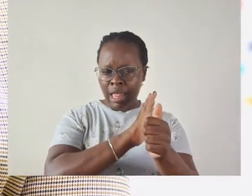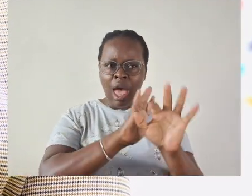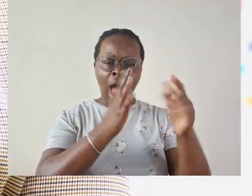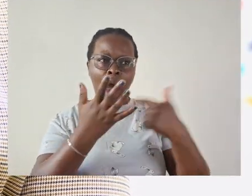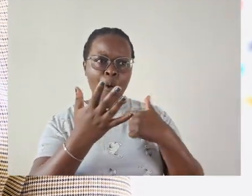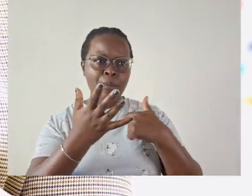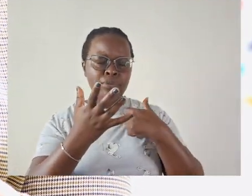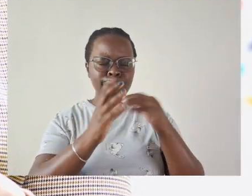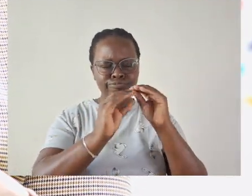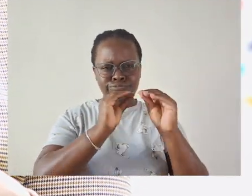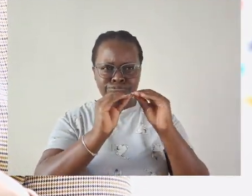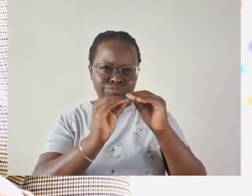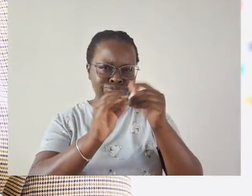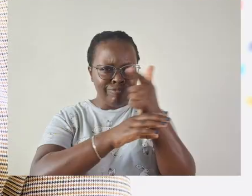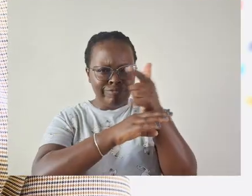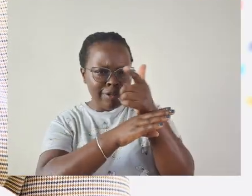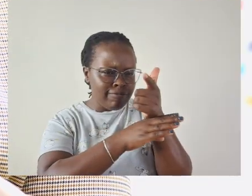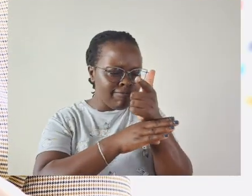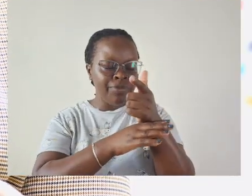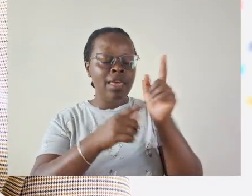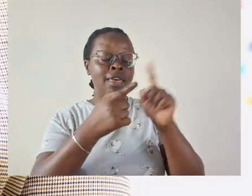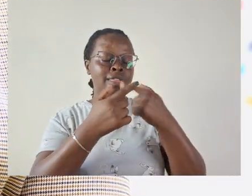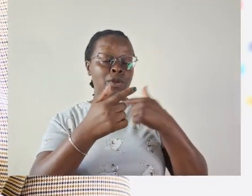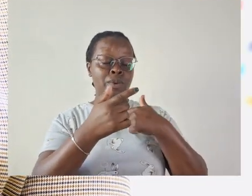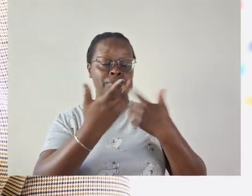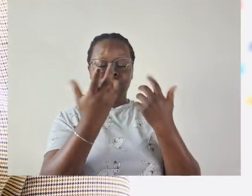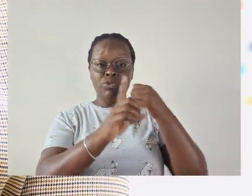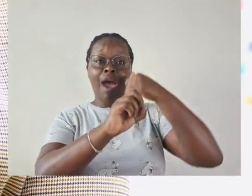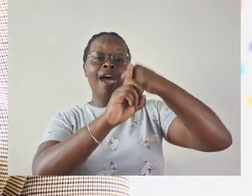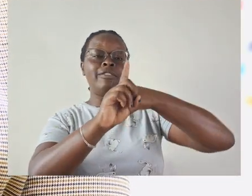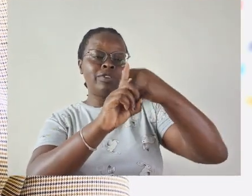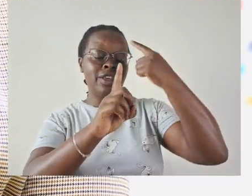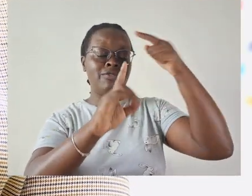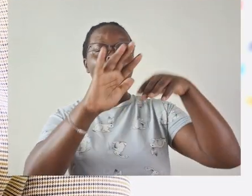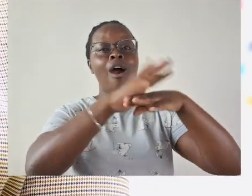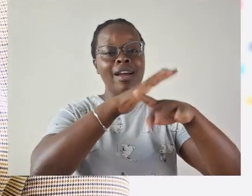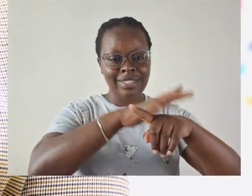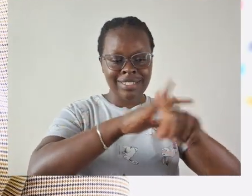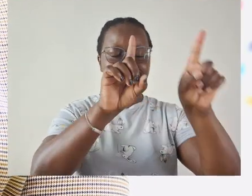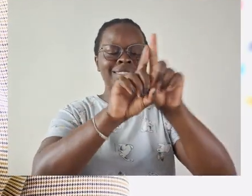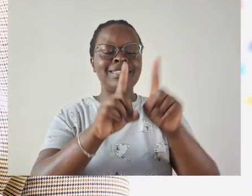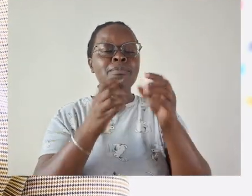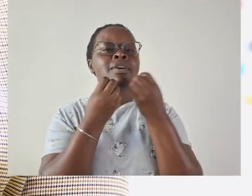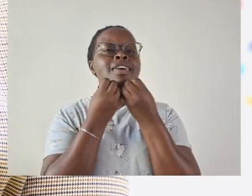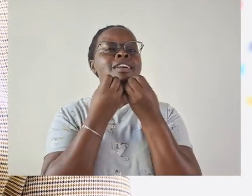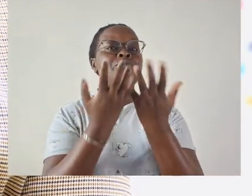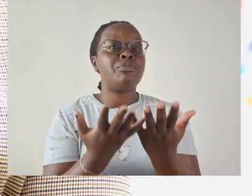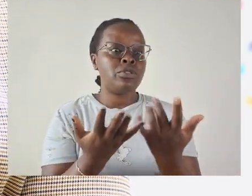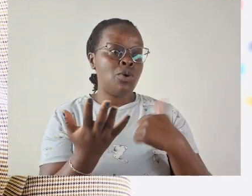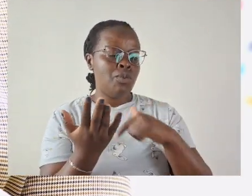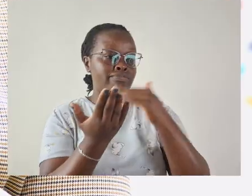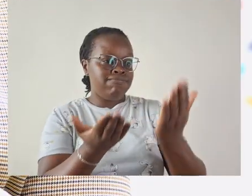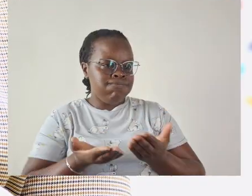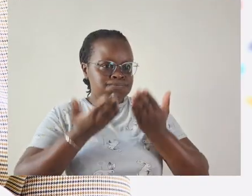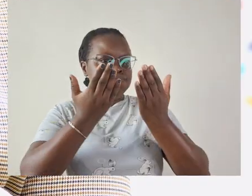creation skills. And then we do access. We advocate for access of information, and also we do that information. We provide children